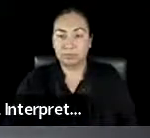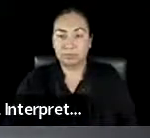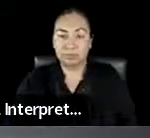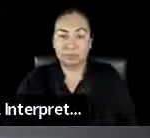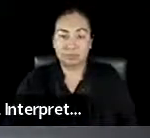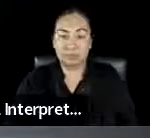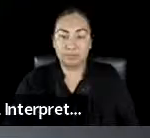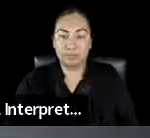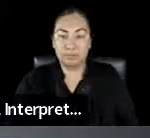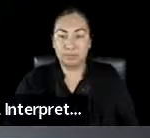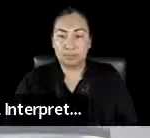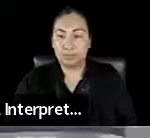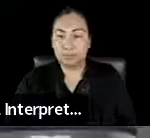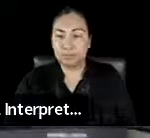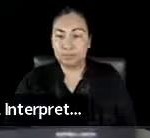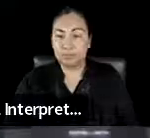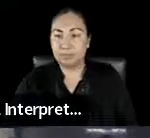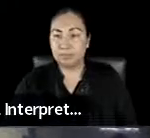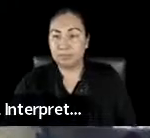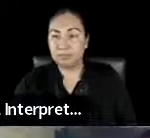minutes.